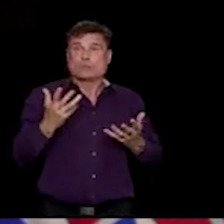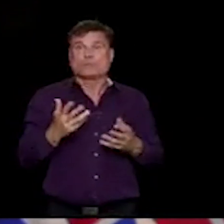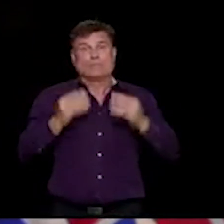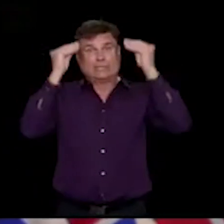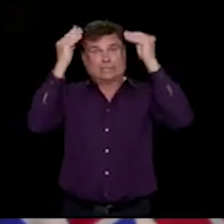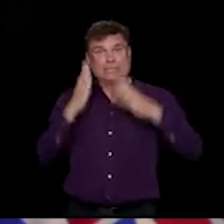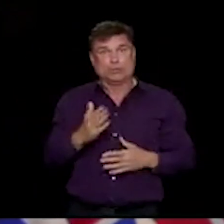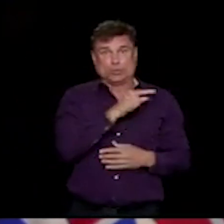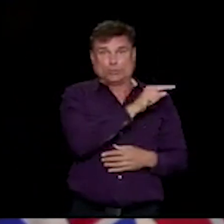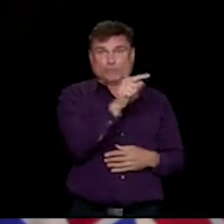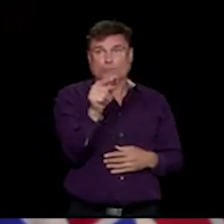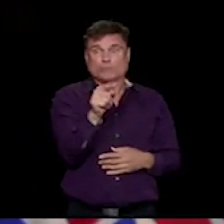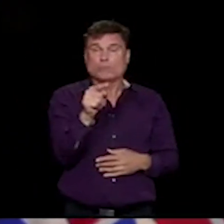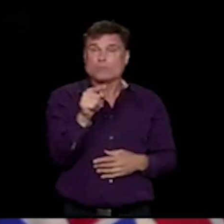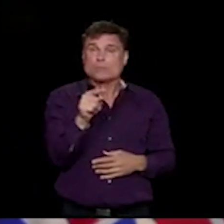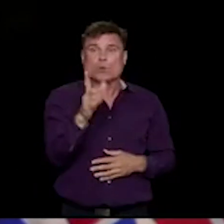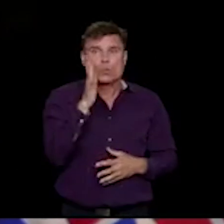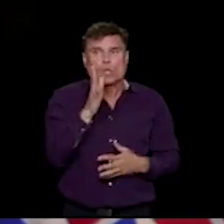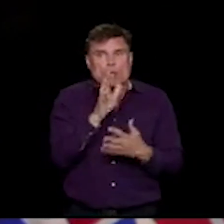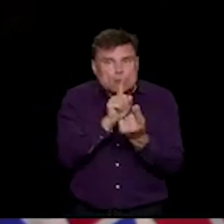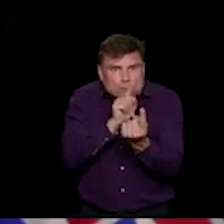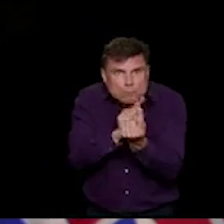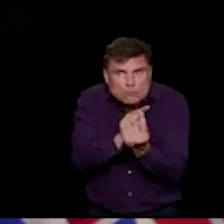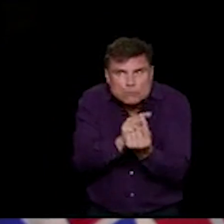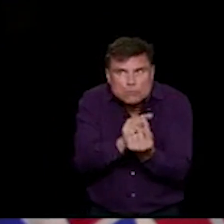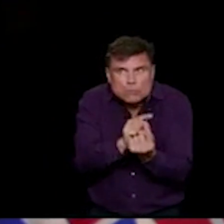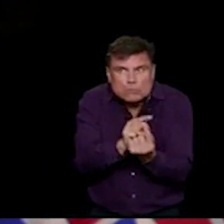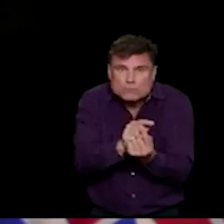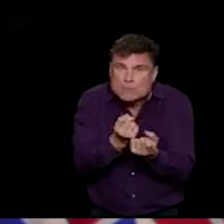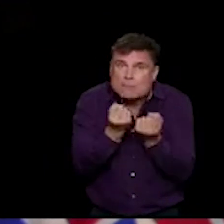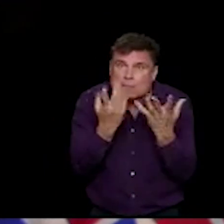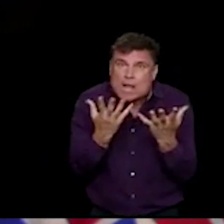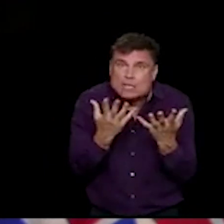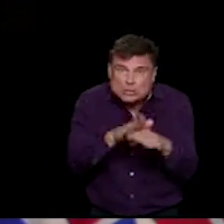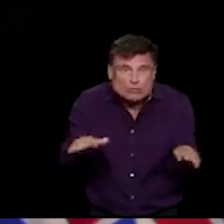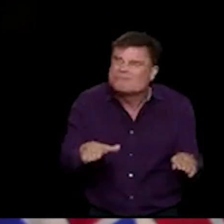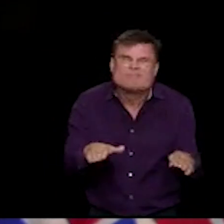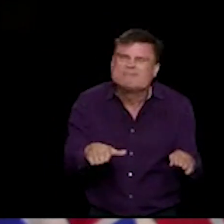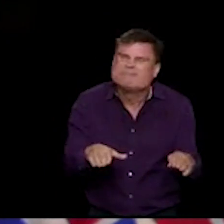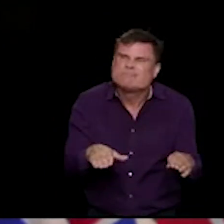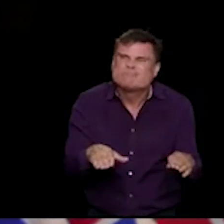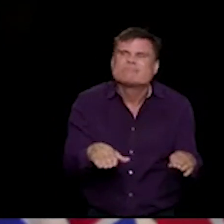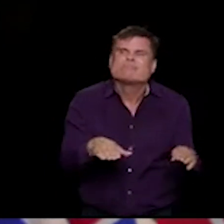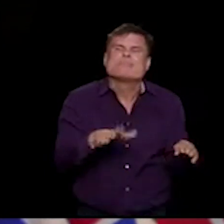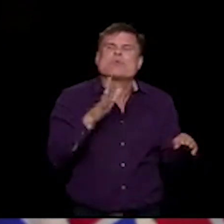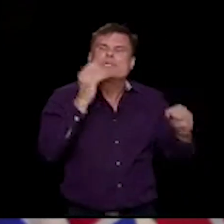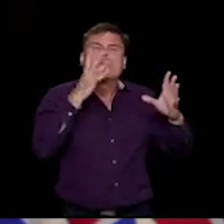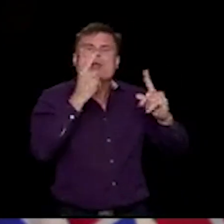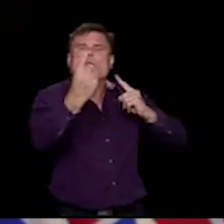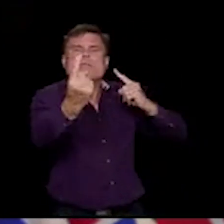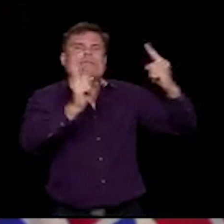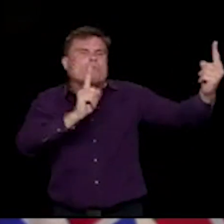needs around education. So because they're able to maintain their safe distances, to wear masks in appropriate